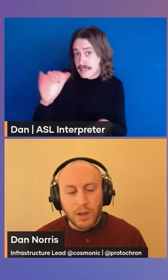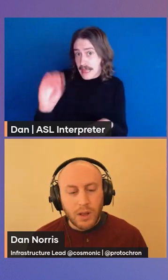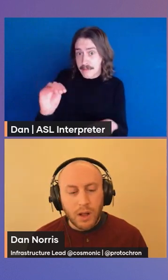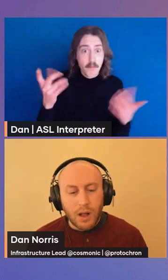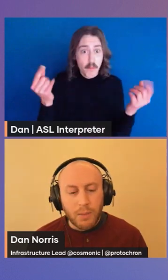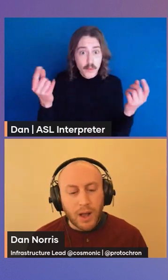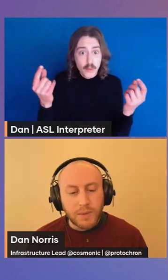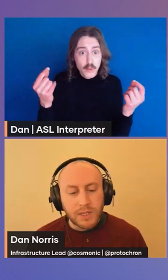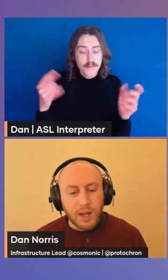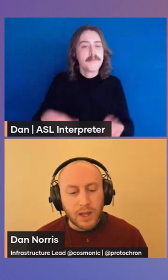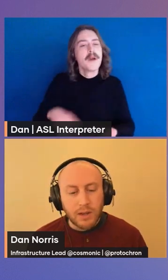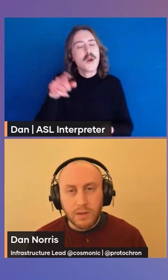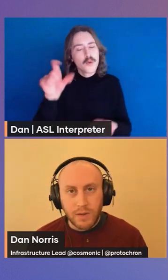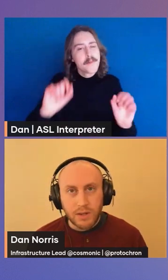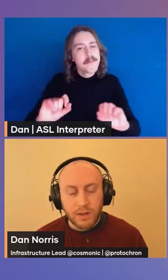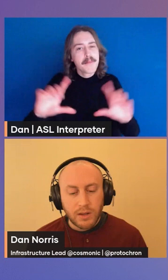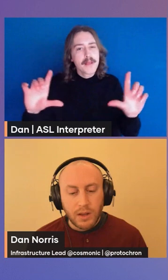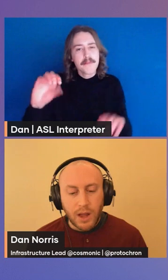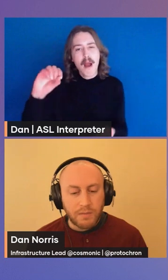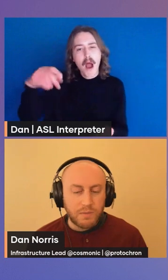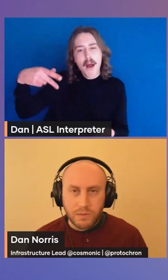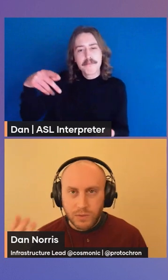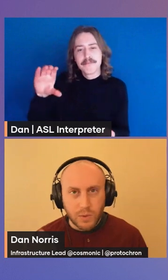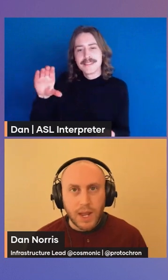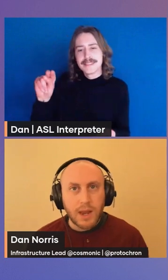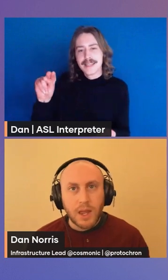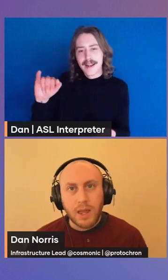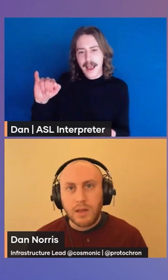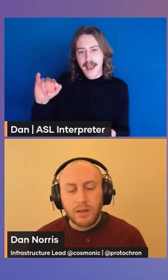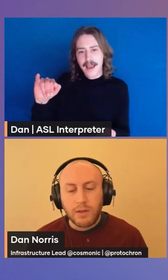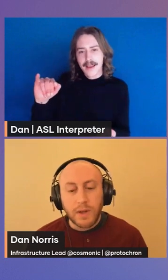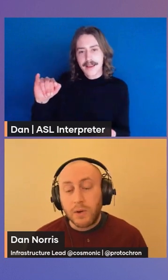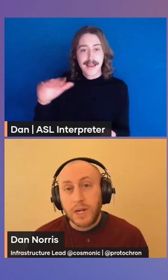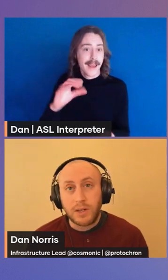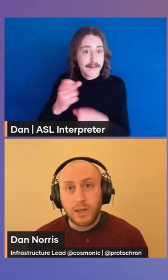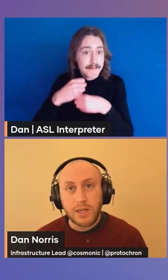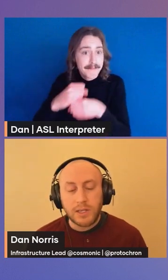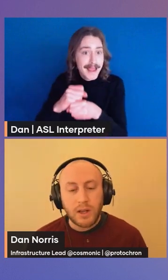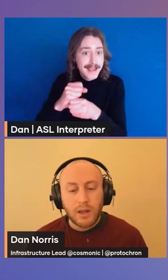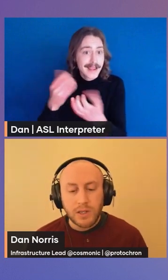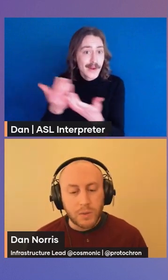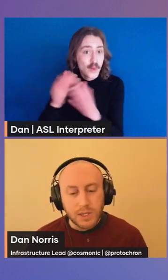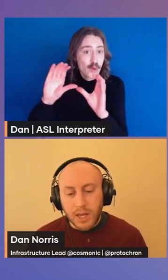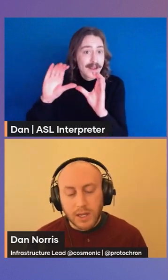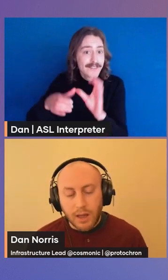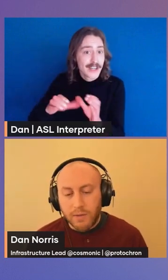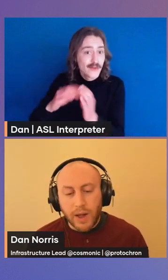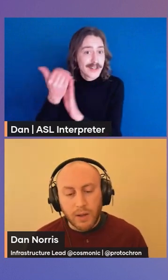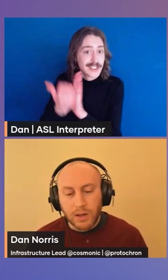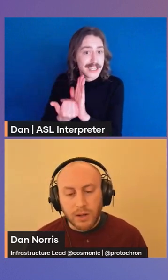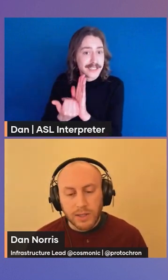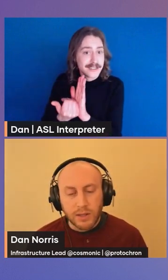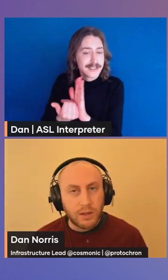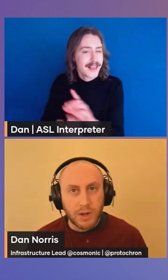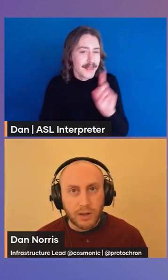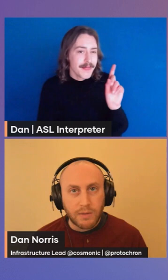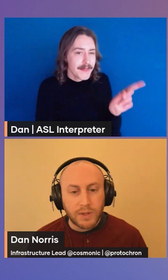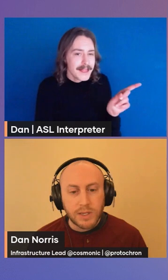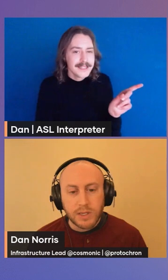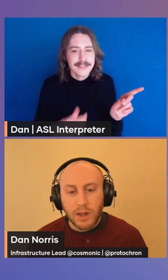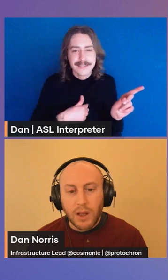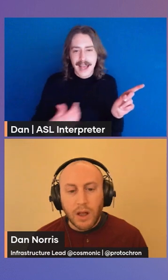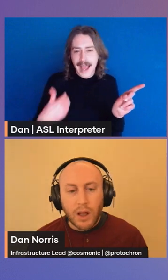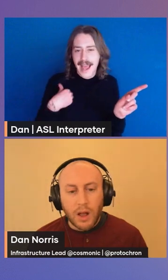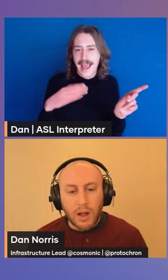into opt CNI config and create a configuration list. So in this case, I have a file called cilium.conf